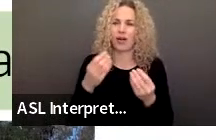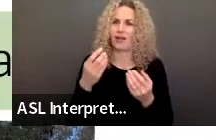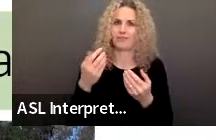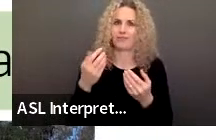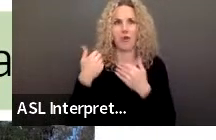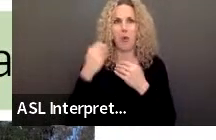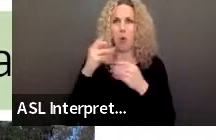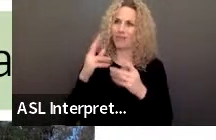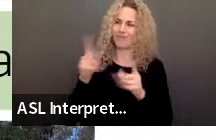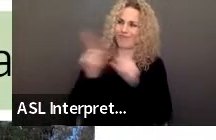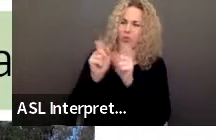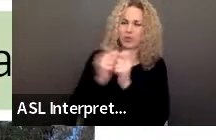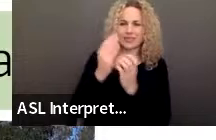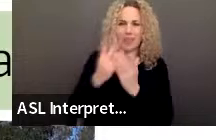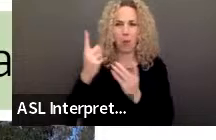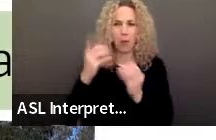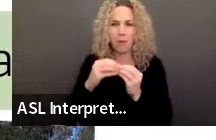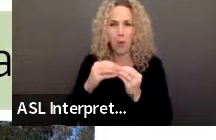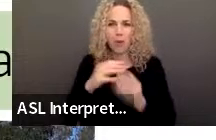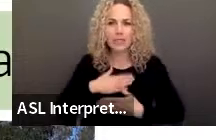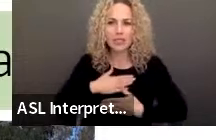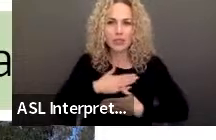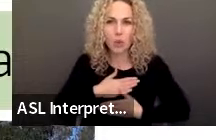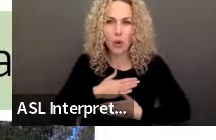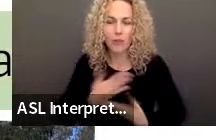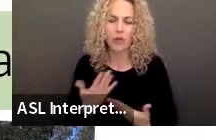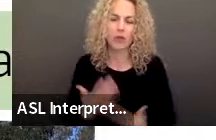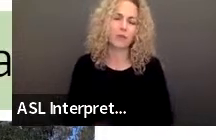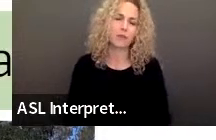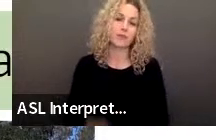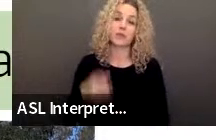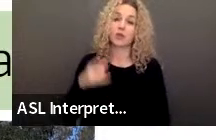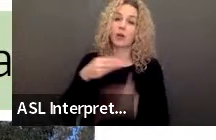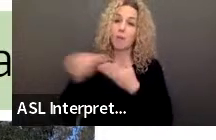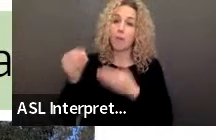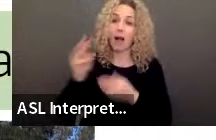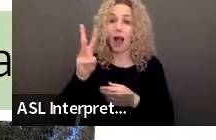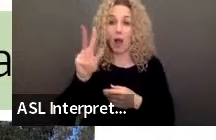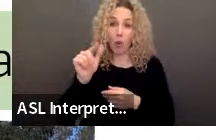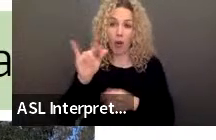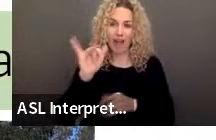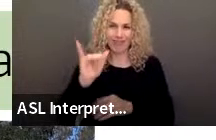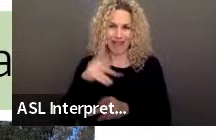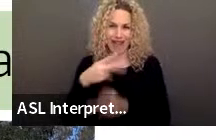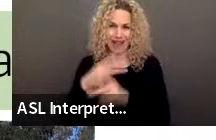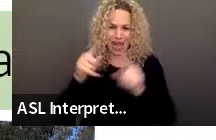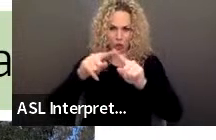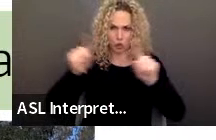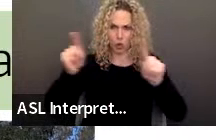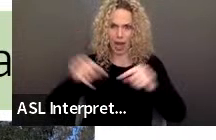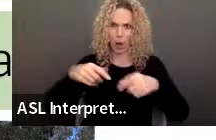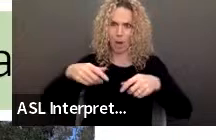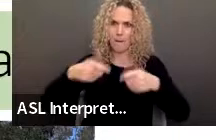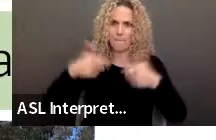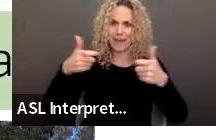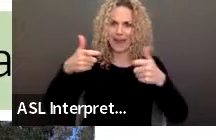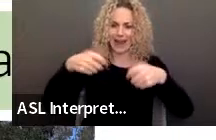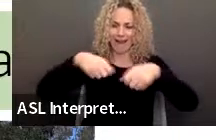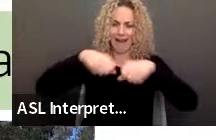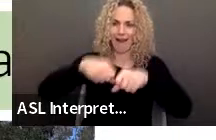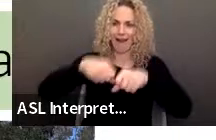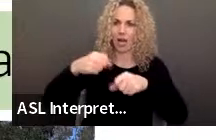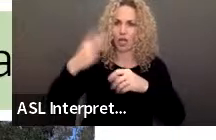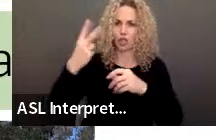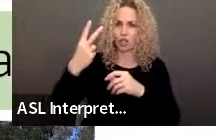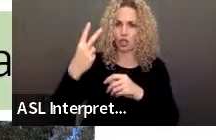if you buy the wagon that has this kind of handle on it where 2 people can easily grip it instead